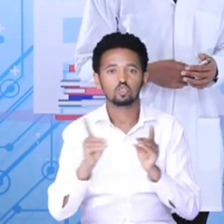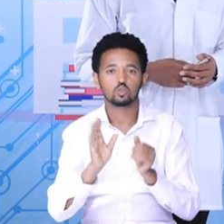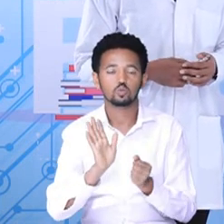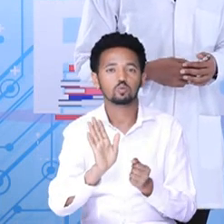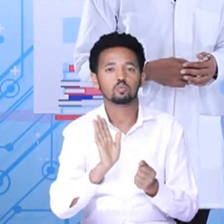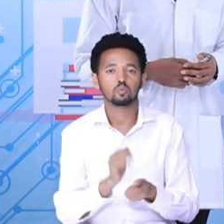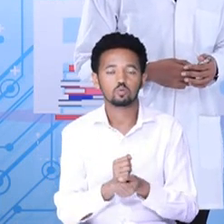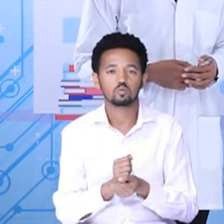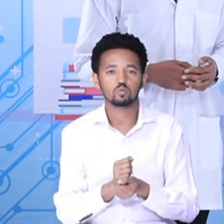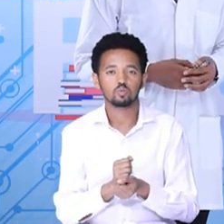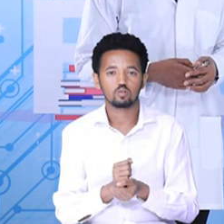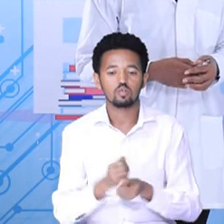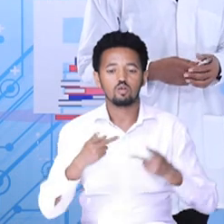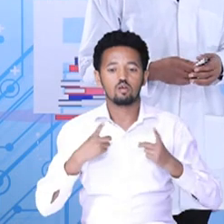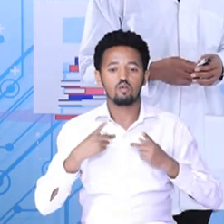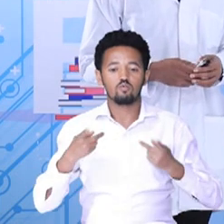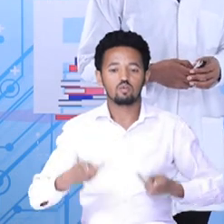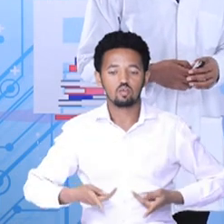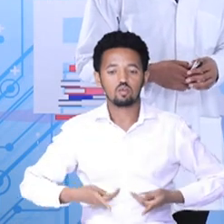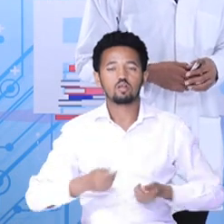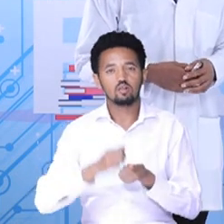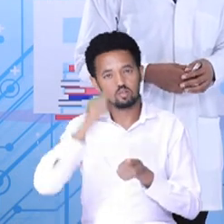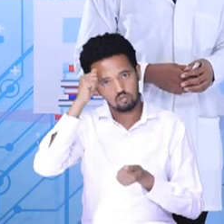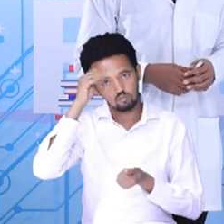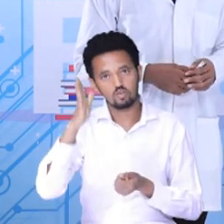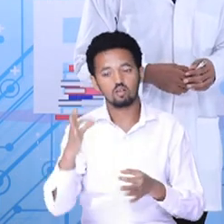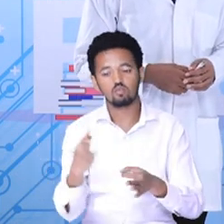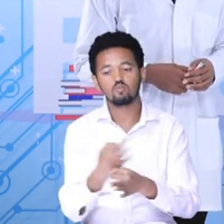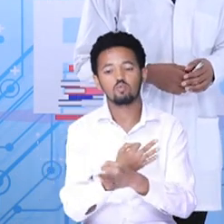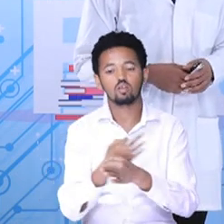to physical and human-made factors.